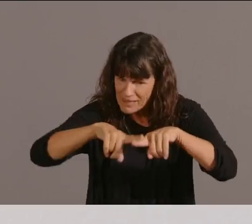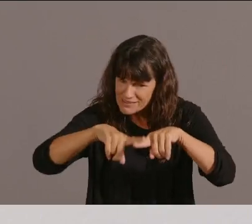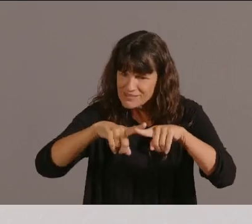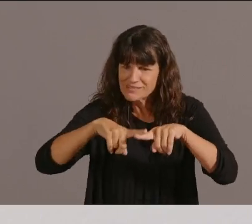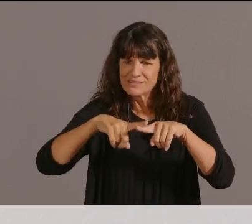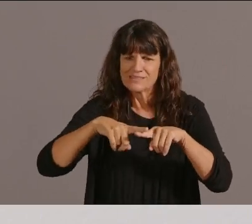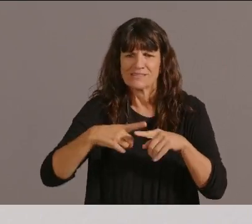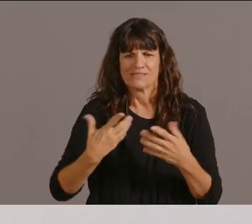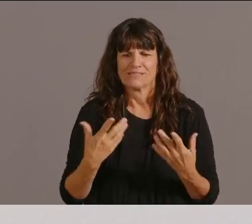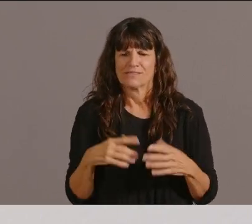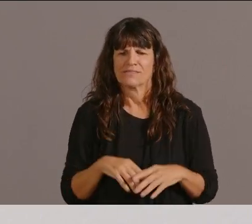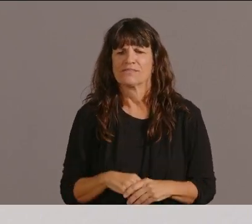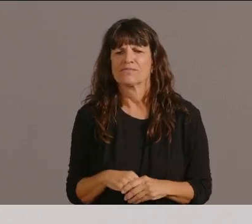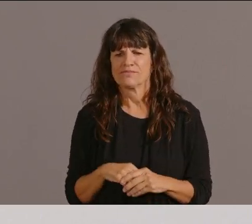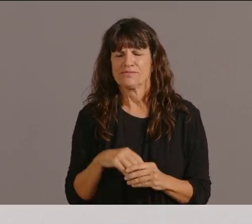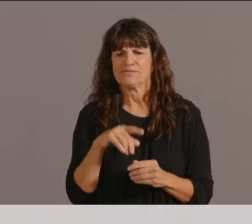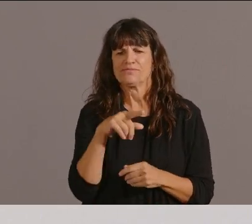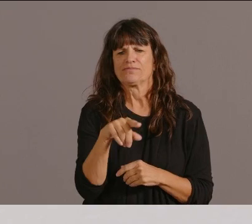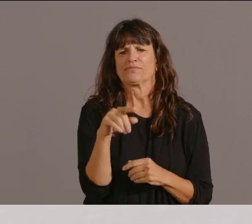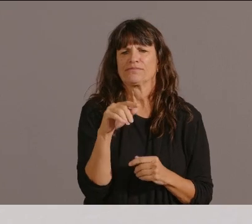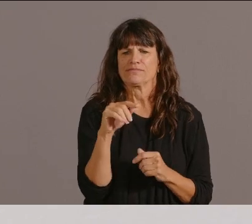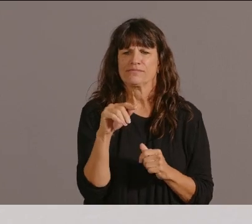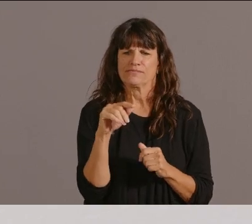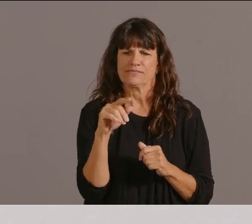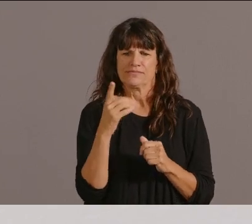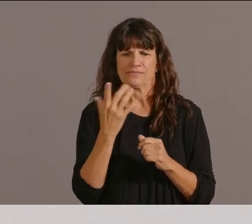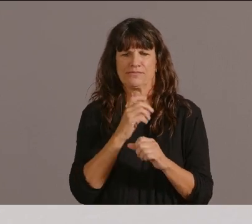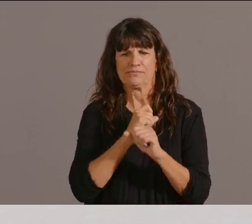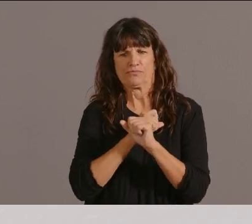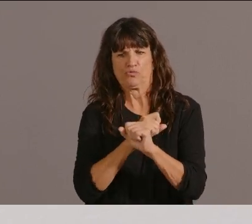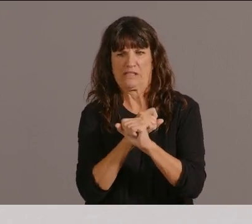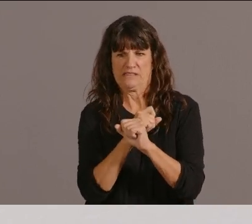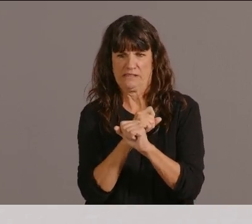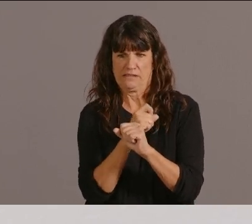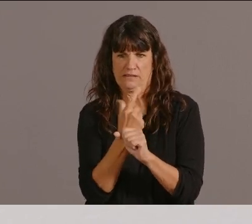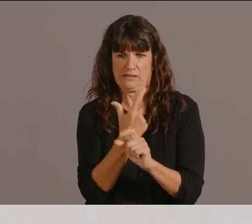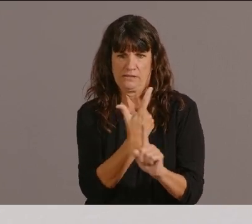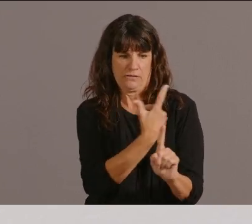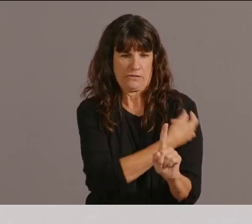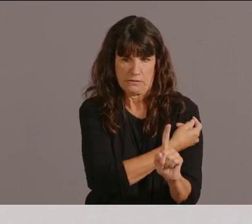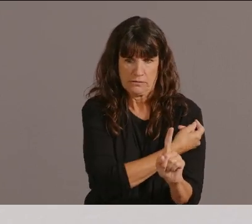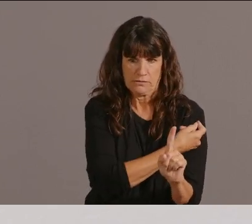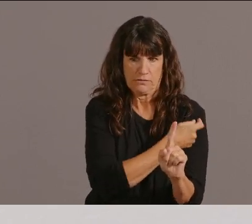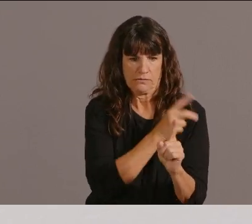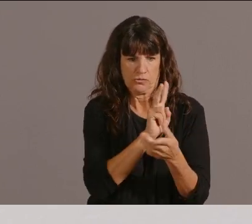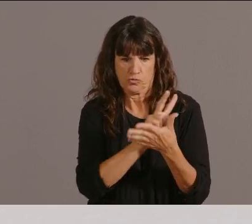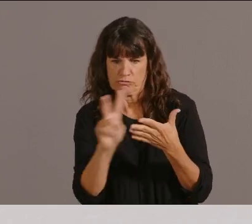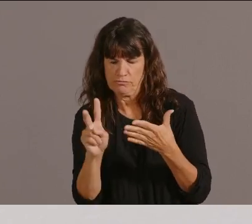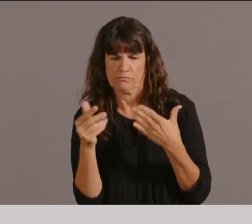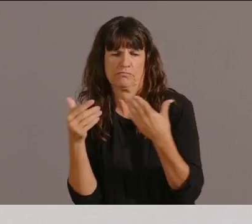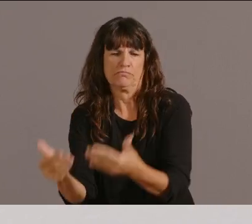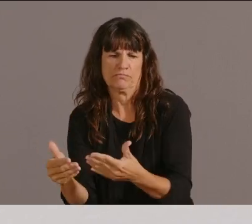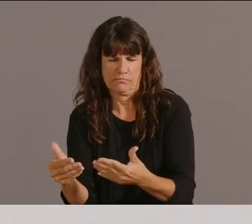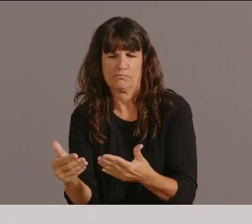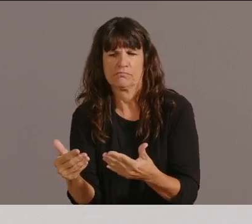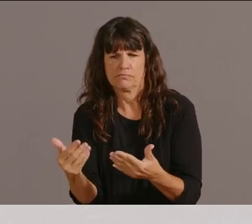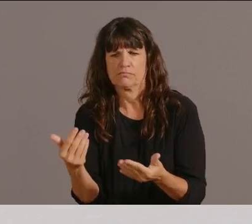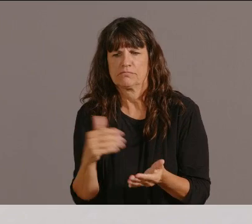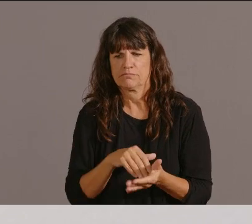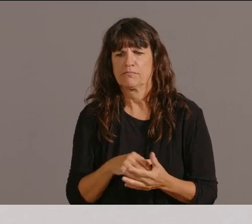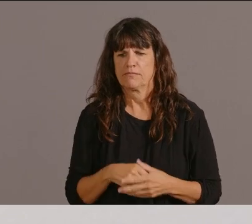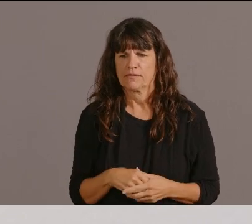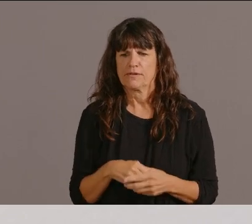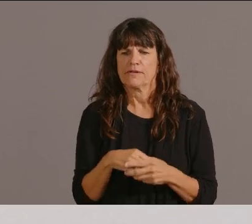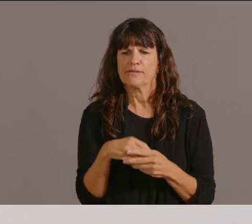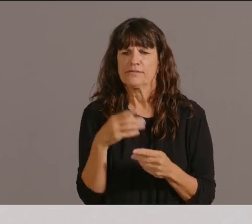after that first dose. And then if it's the Moderna, which is the longest, the 28 days, it would be 6 weeks after